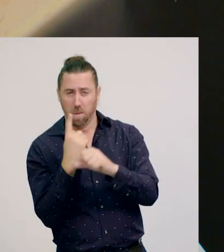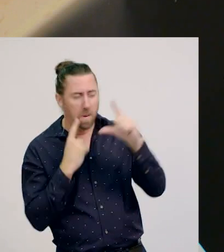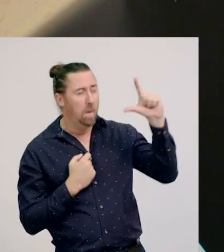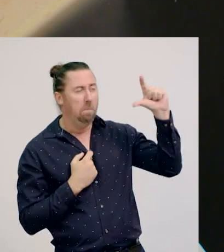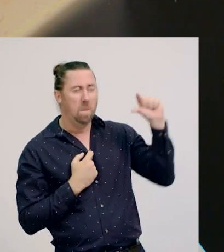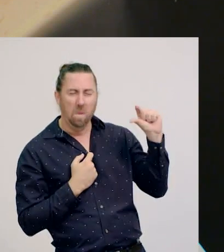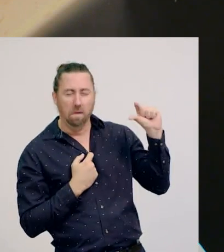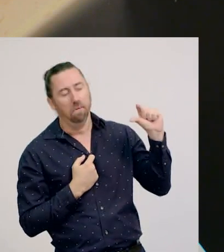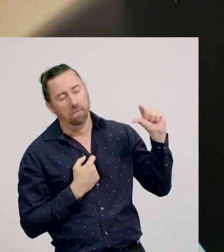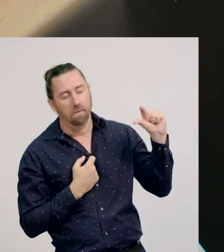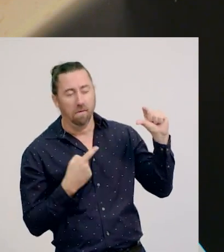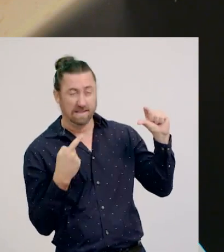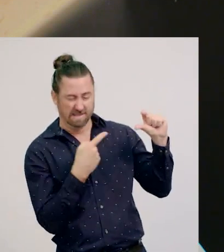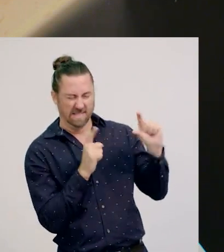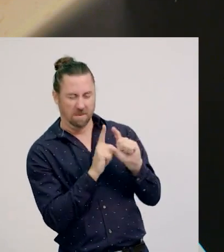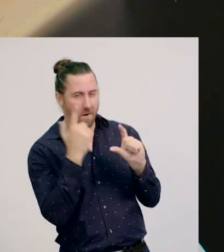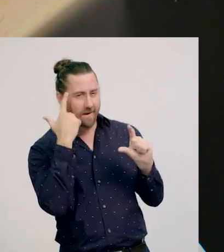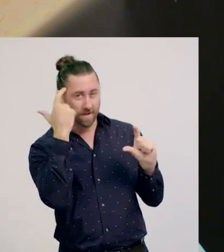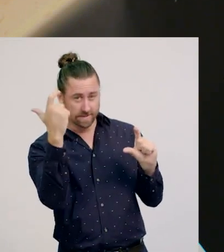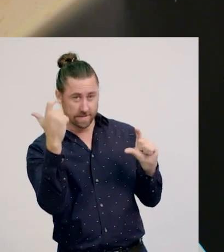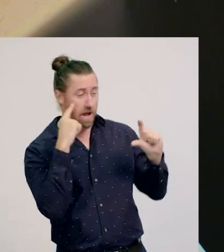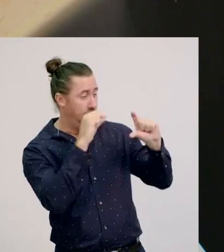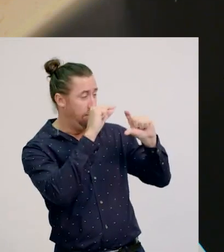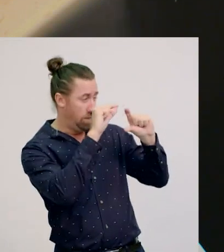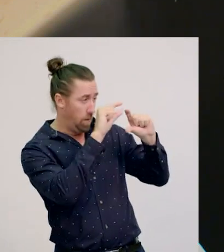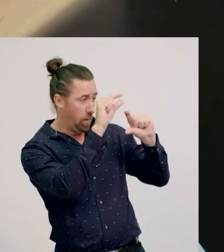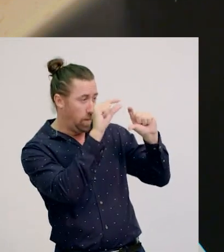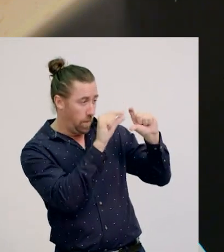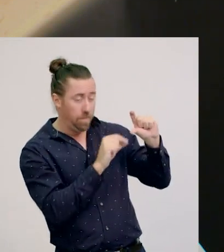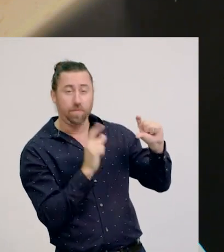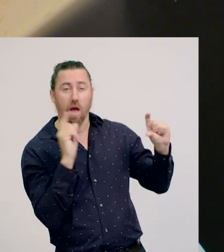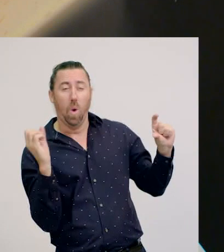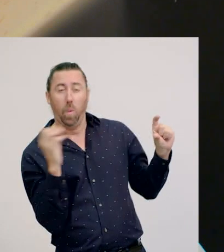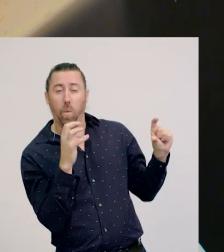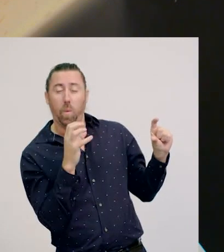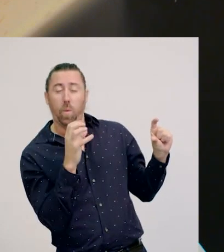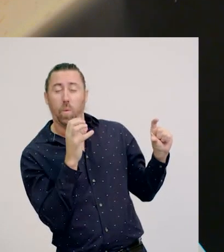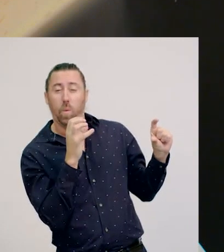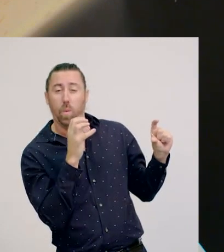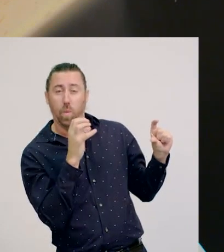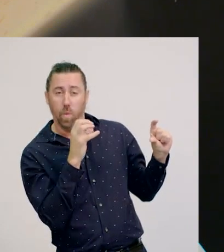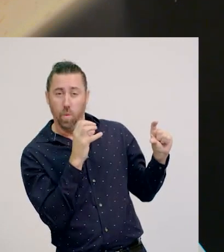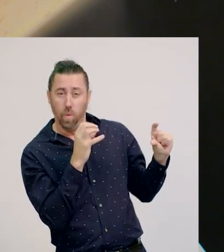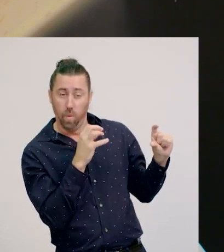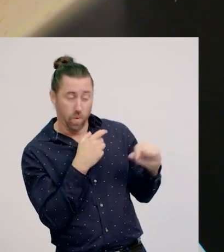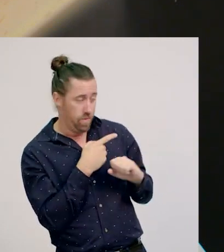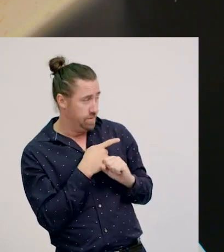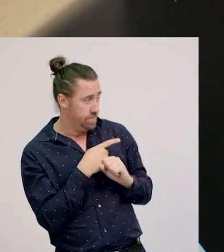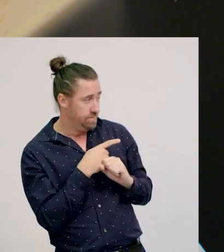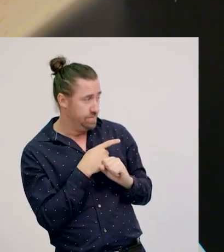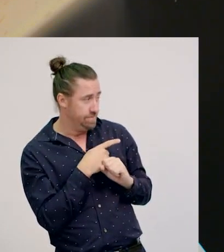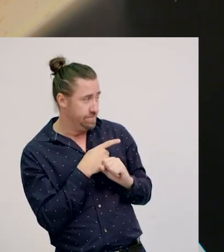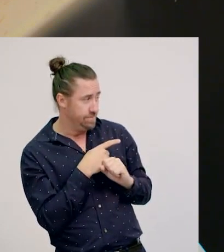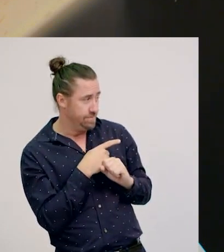on this much smaller model. So here's the propellers, and when I blow,